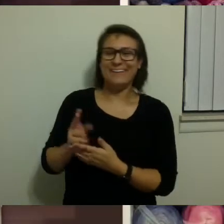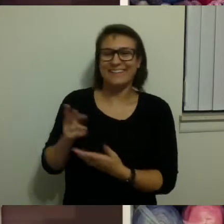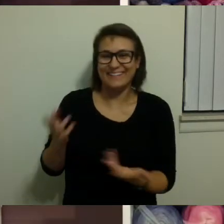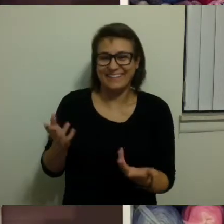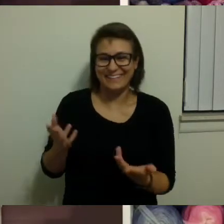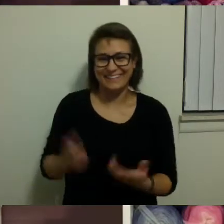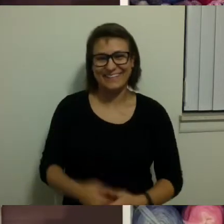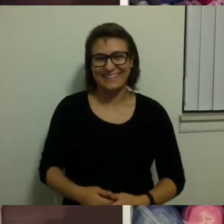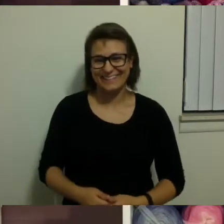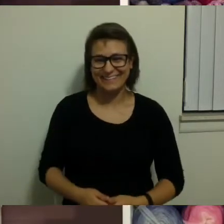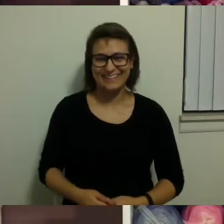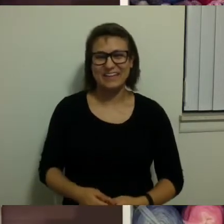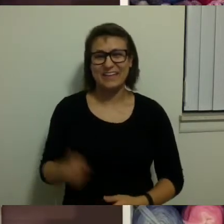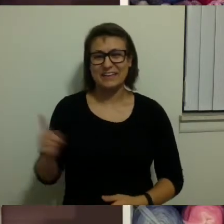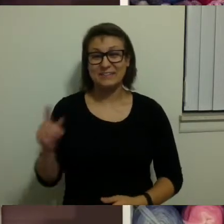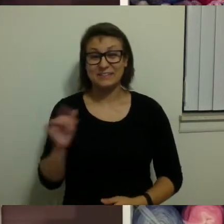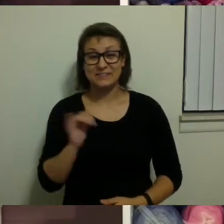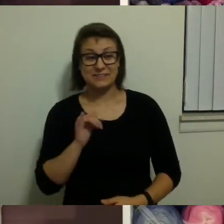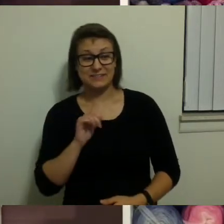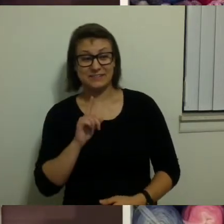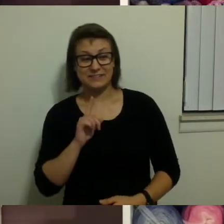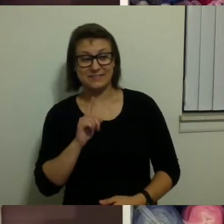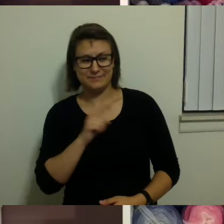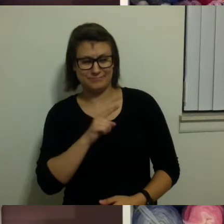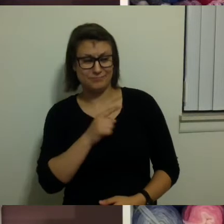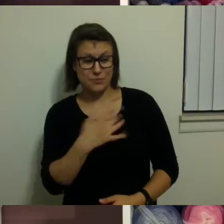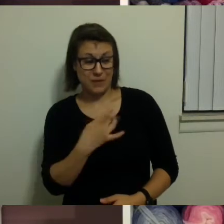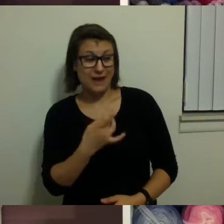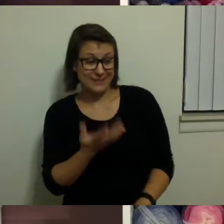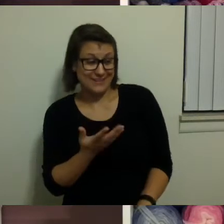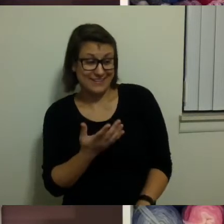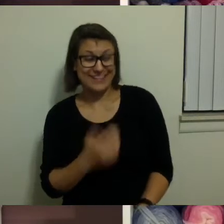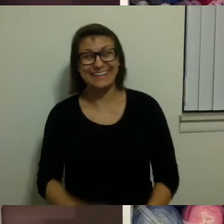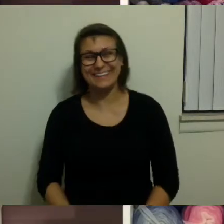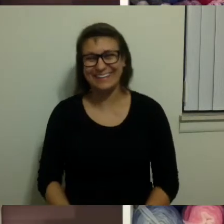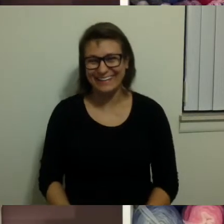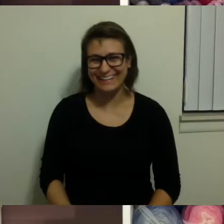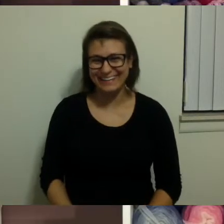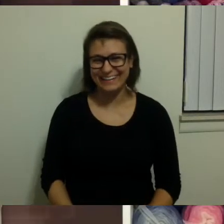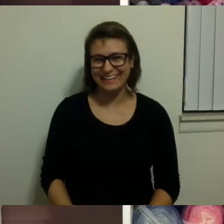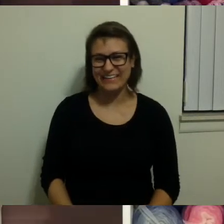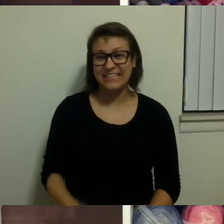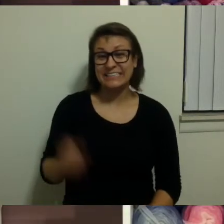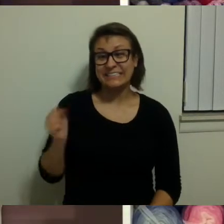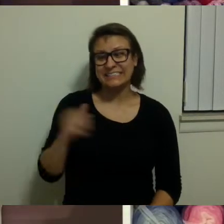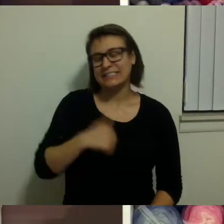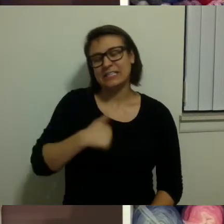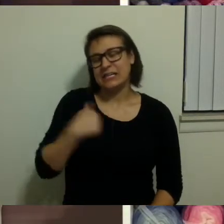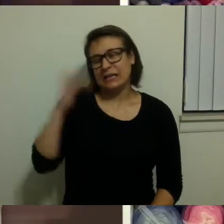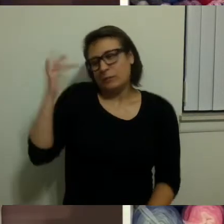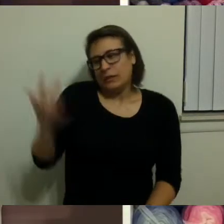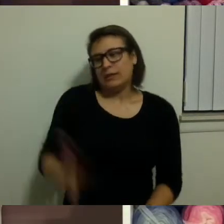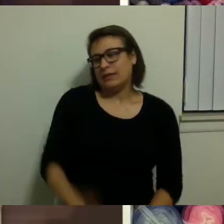went. She was like, so you like it? I was like, yeah, sorry,